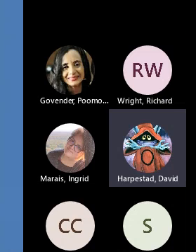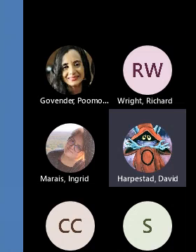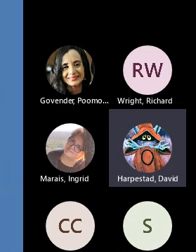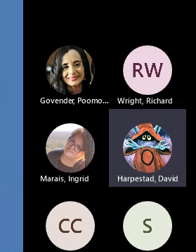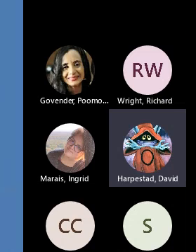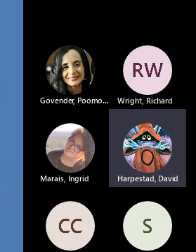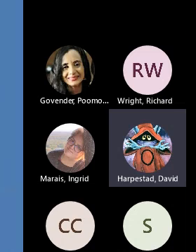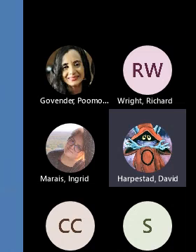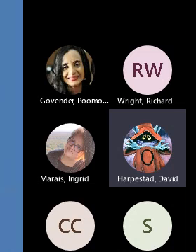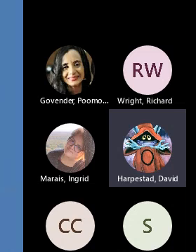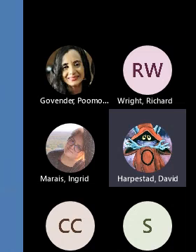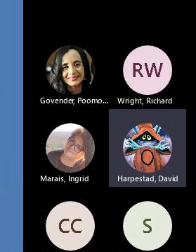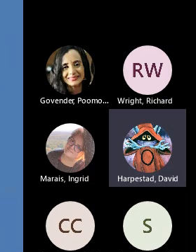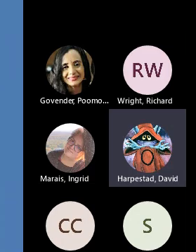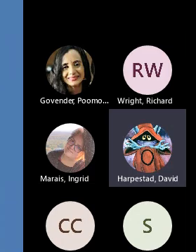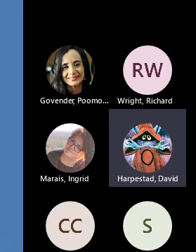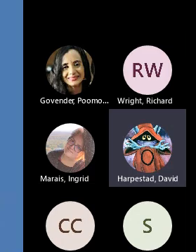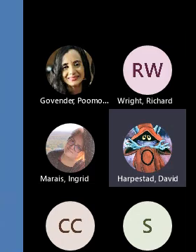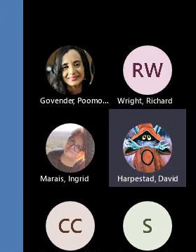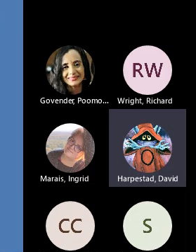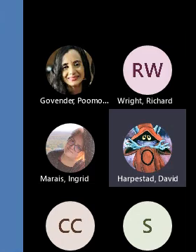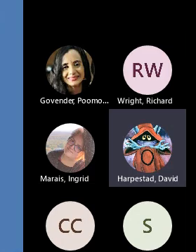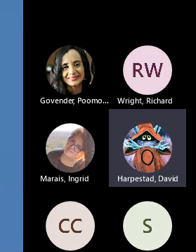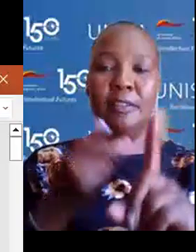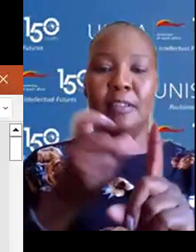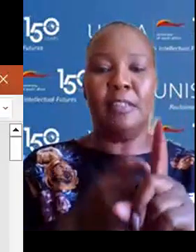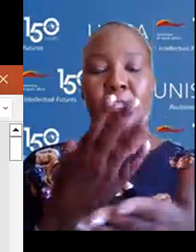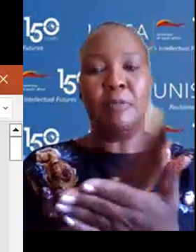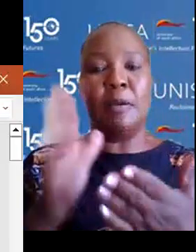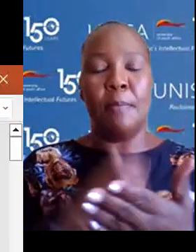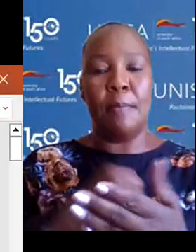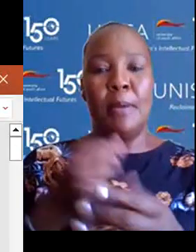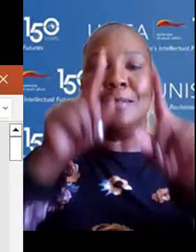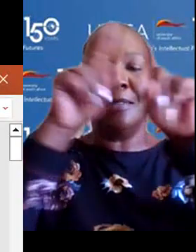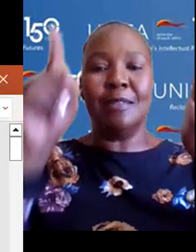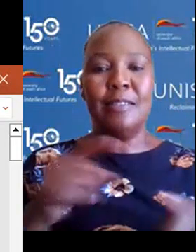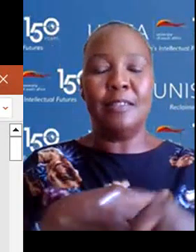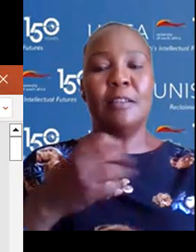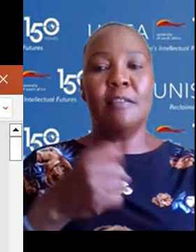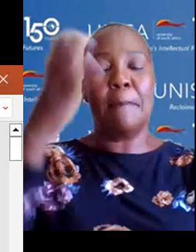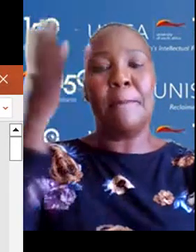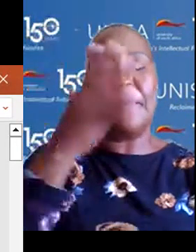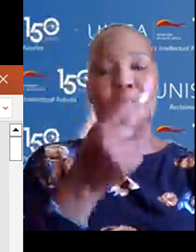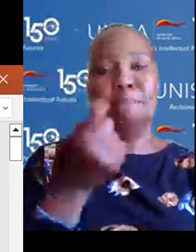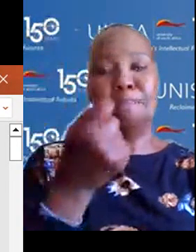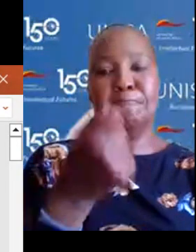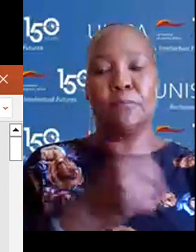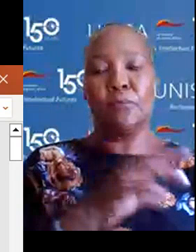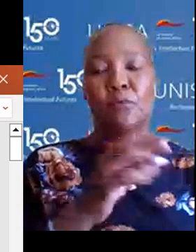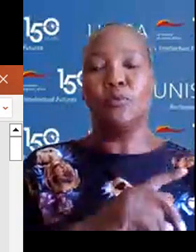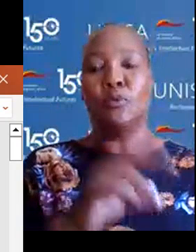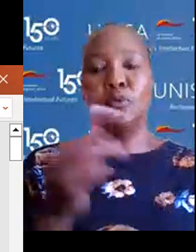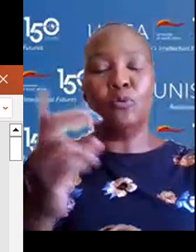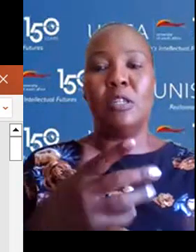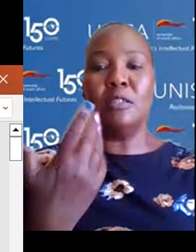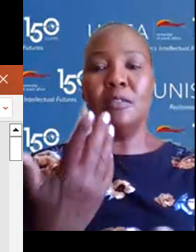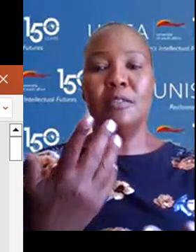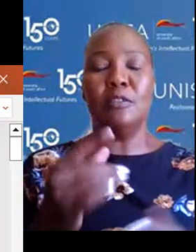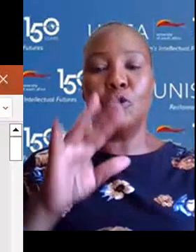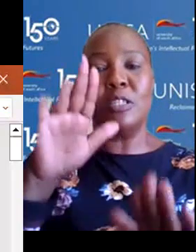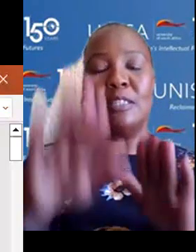least. All right, so let me just share my screen. We've got a bit of a presentation, and then we're going to get into those steps and activities